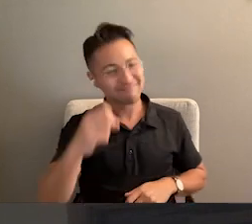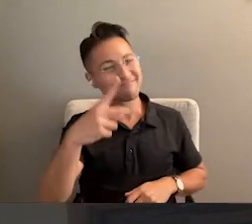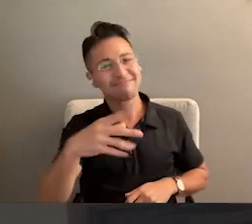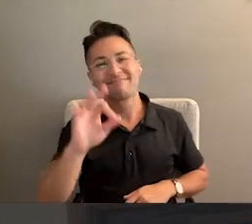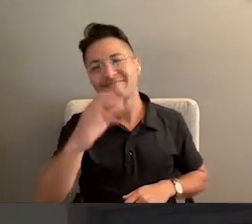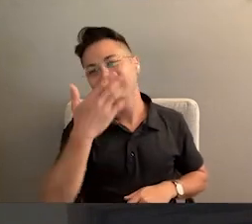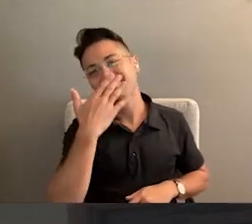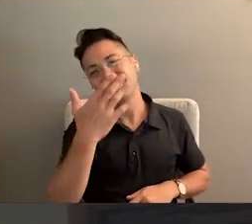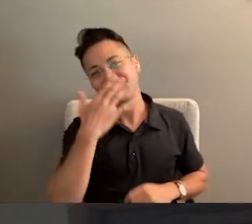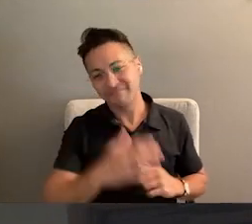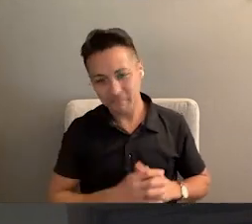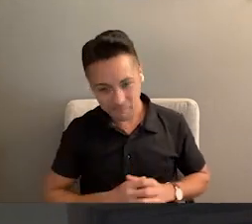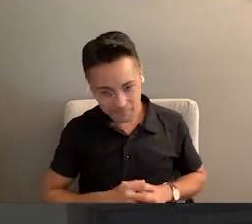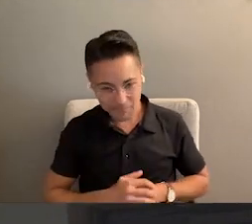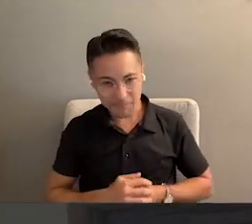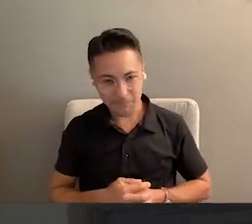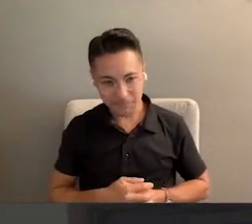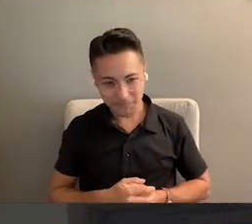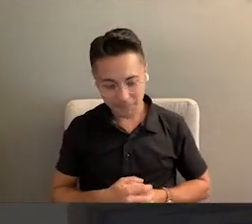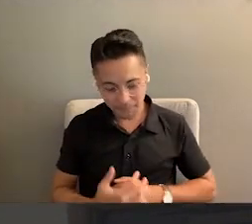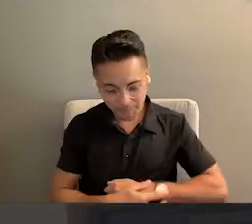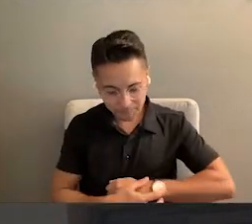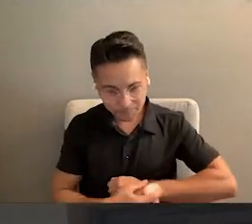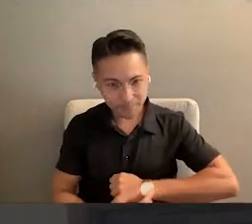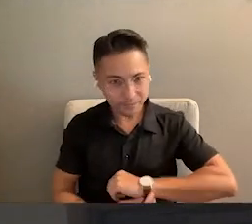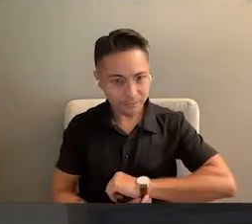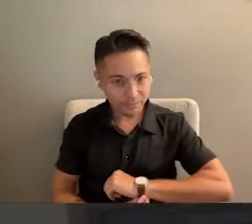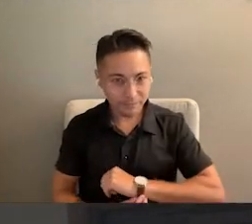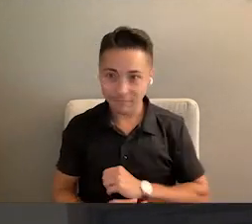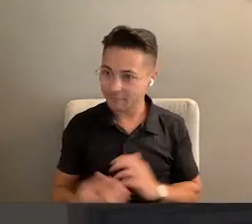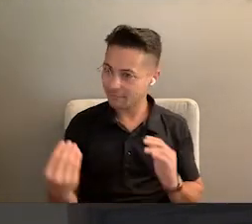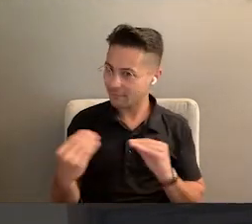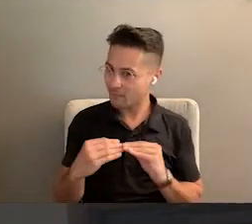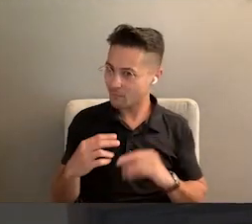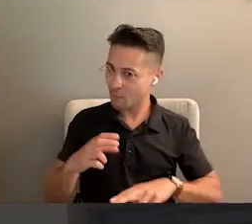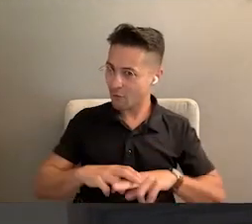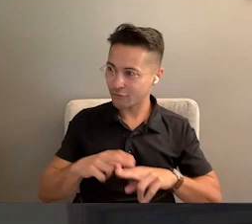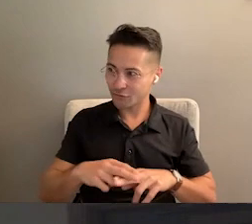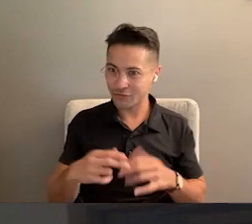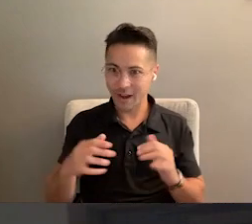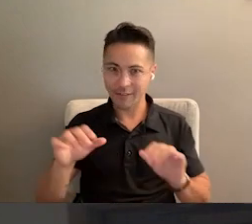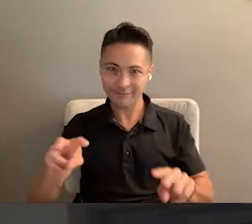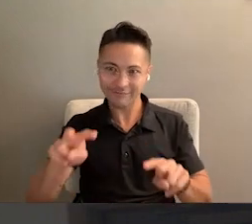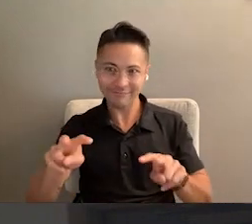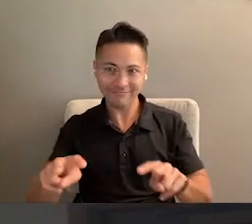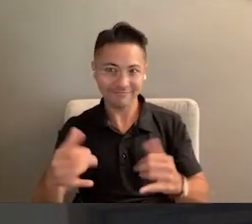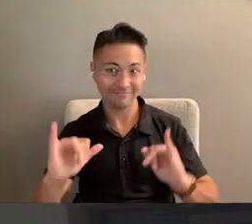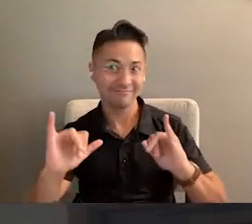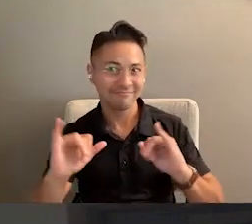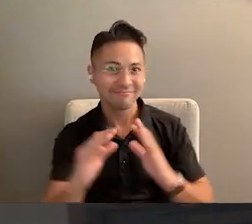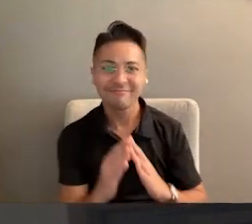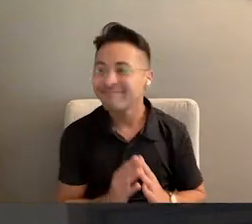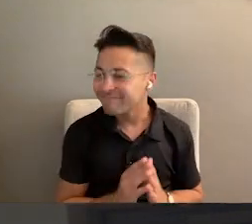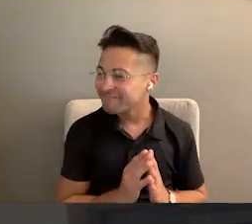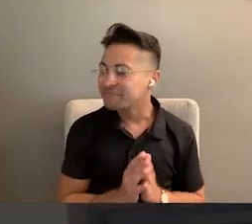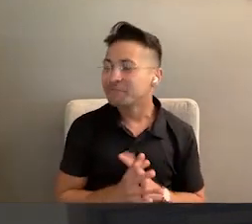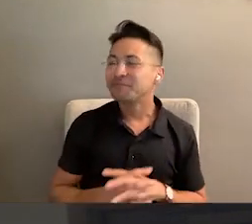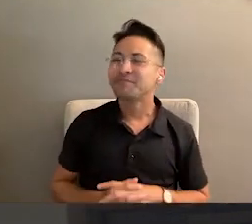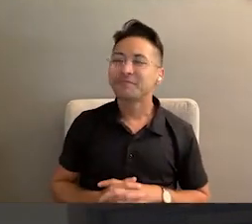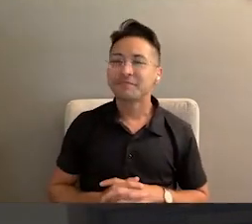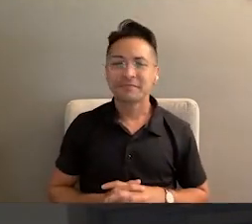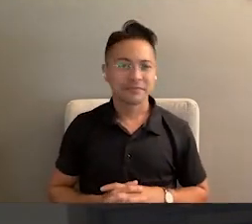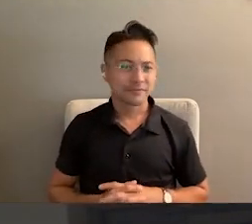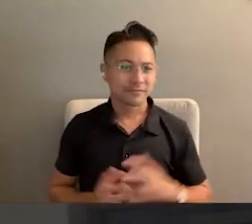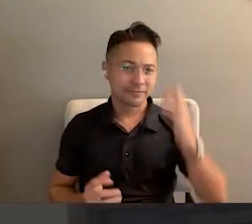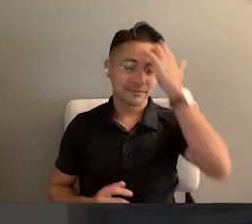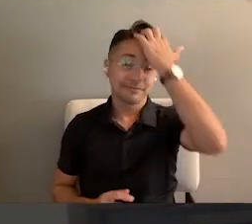thank you so much for the extra chairs. Okay, thank you. So there's still more chairs still to